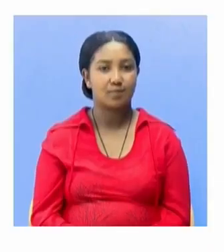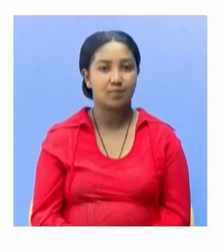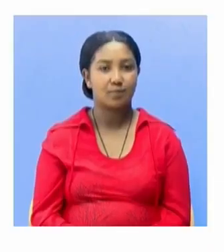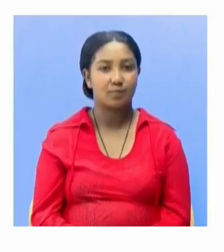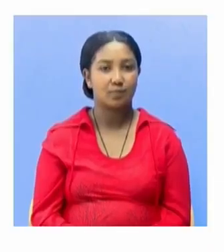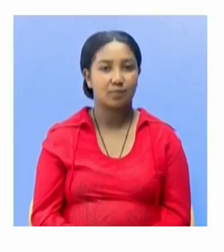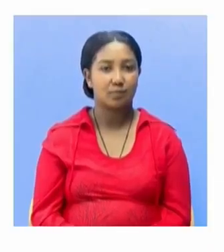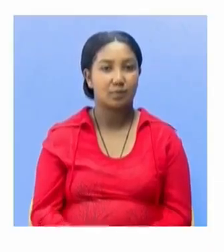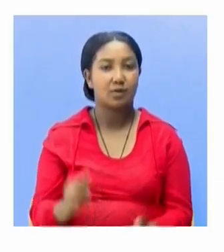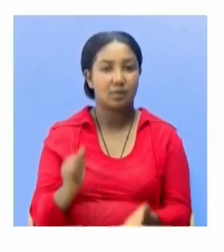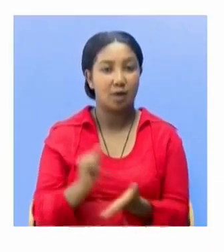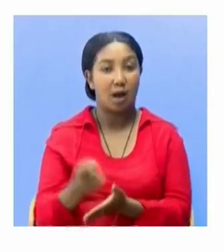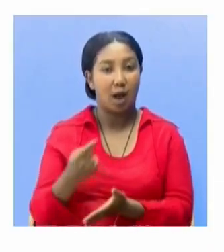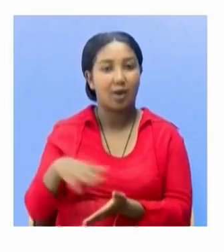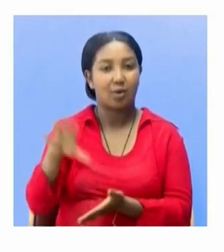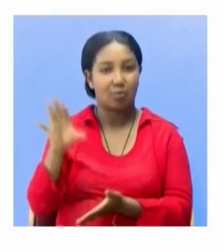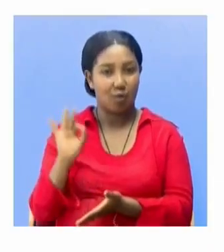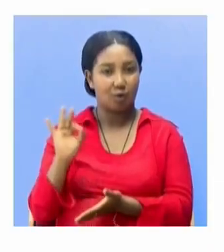that I got